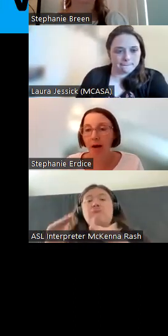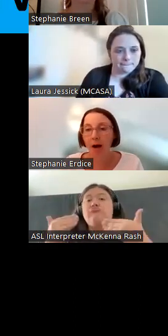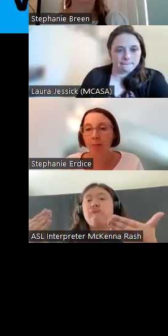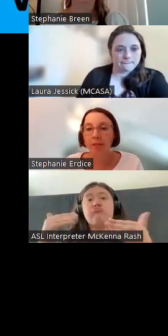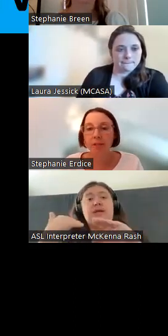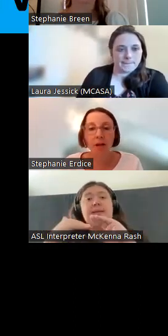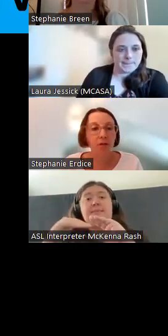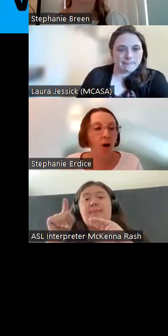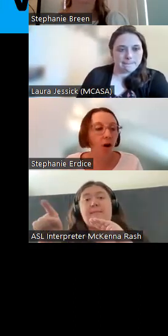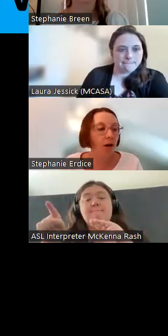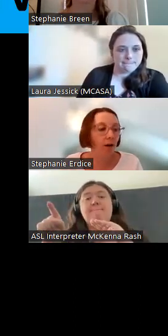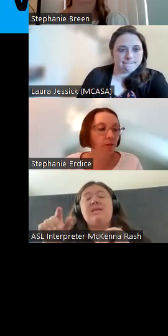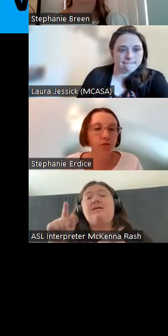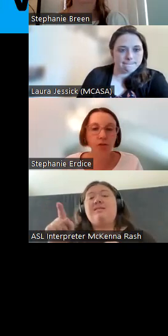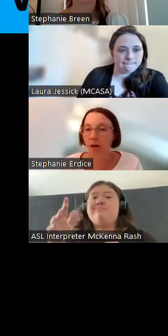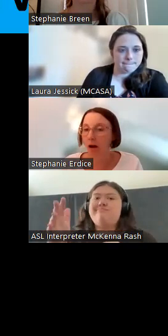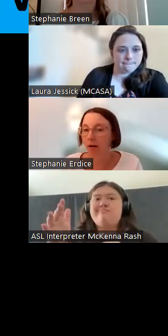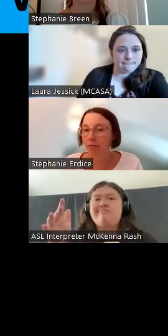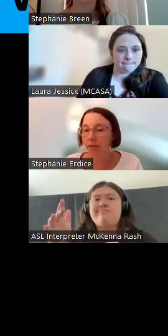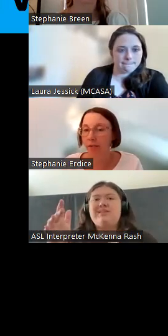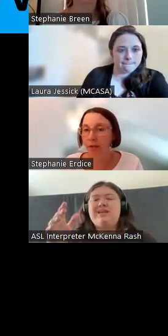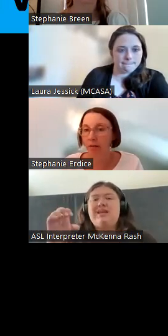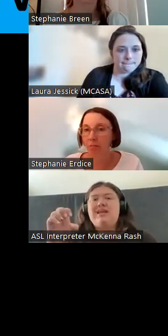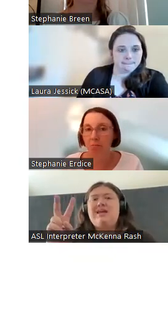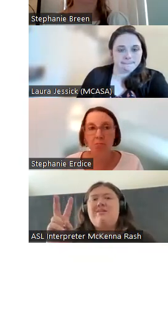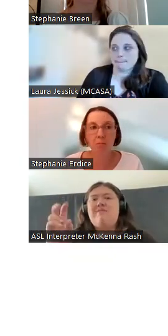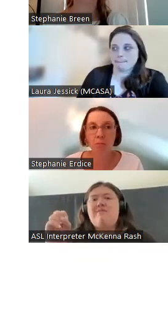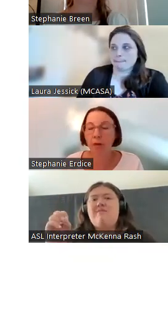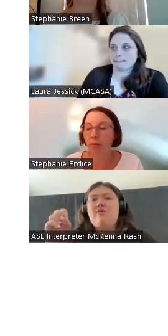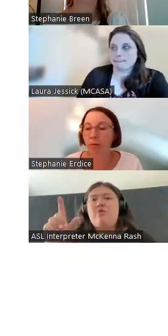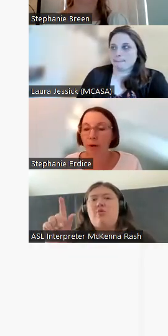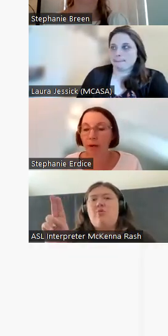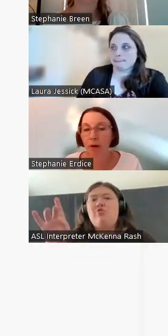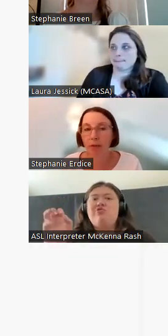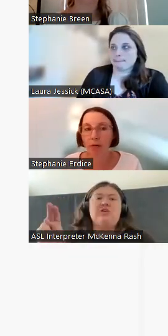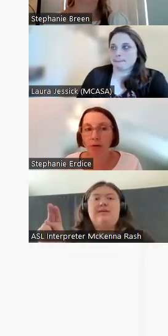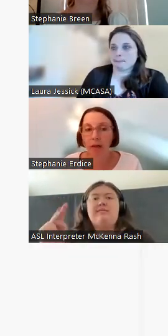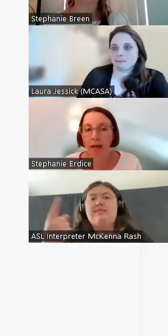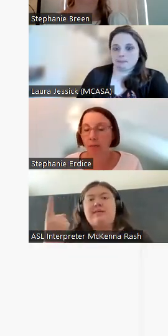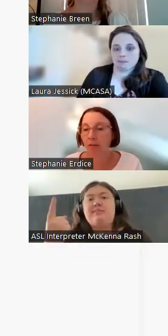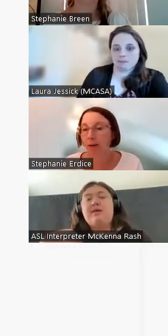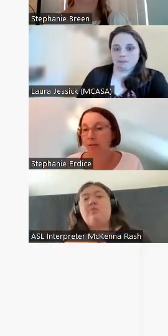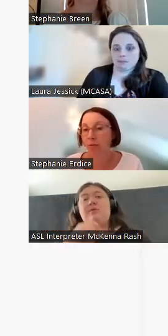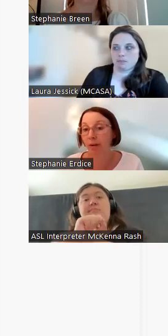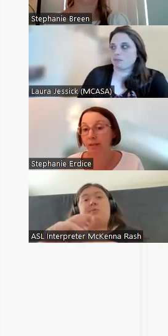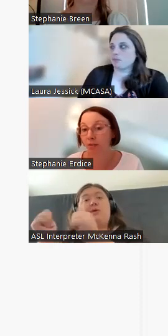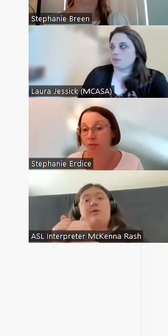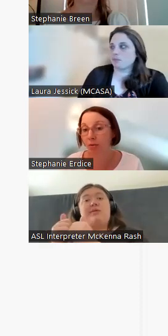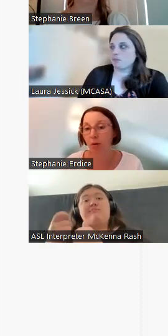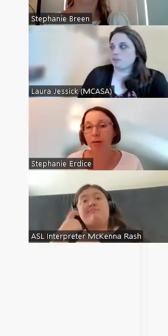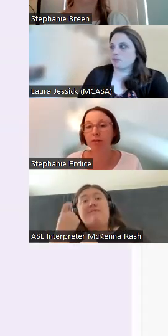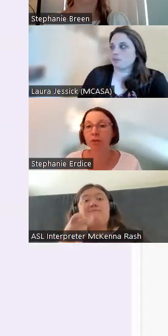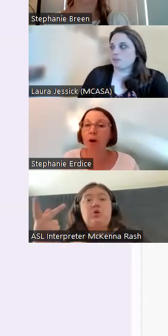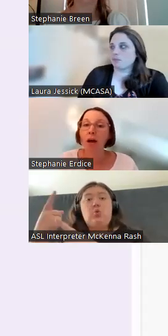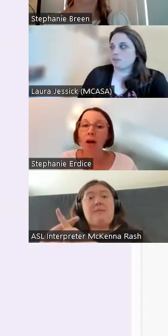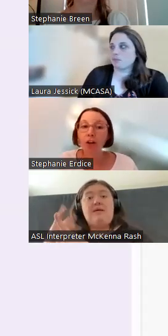them. This is kind of an evolution of something that we've been working with over the last couple of months, and we will continue to